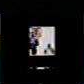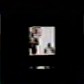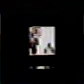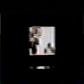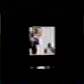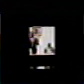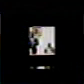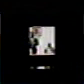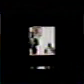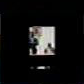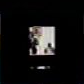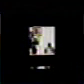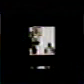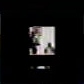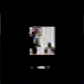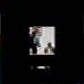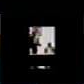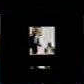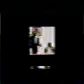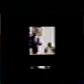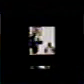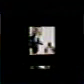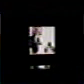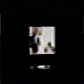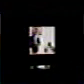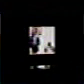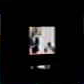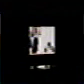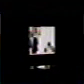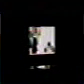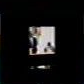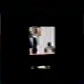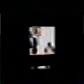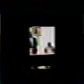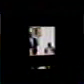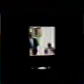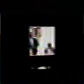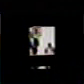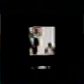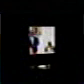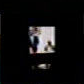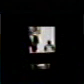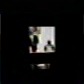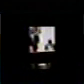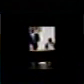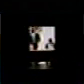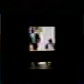We drive it out in Jesus' name.